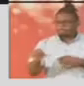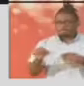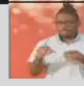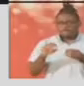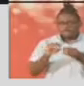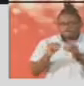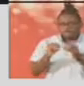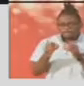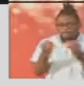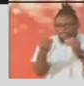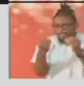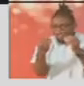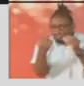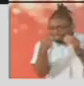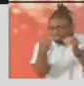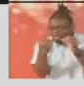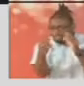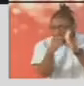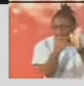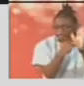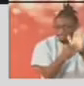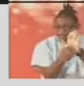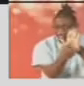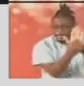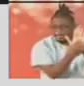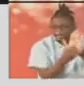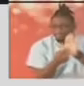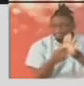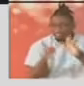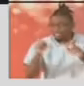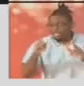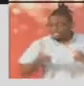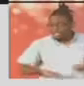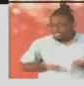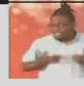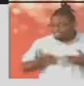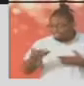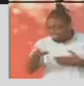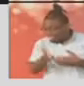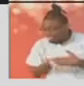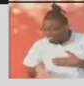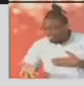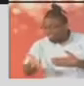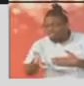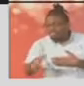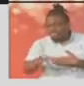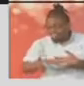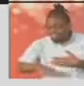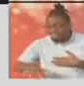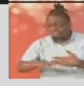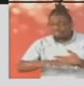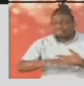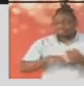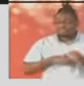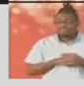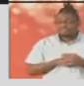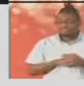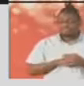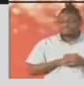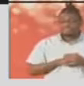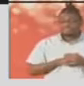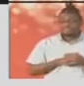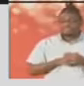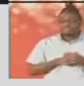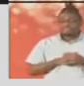being recognized and noted more so in the populated areas and along the road networks which we have settlement, with a